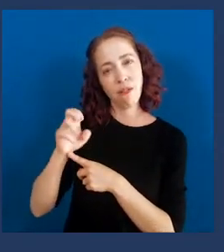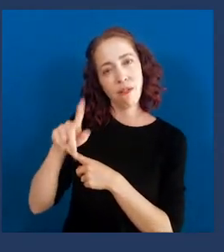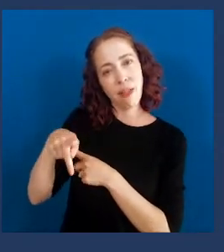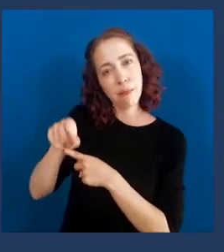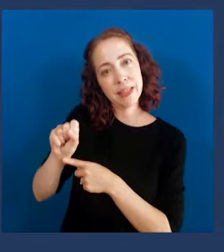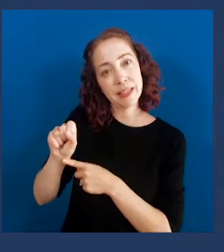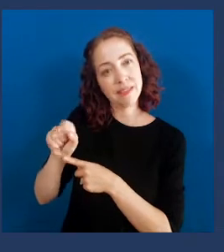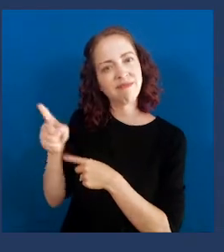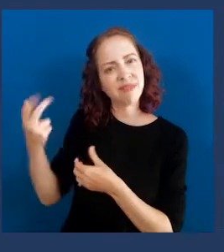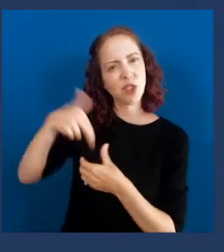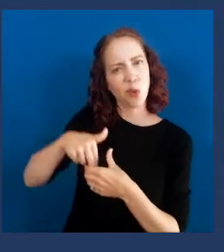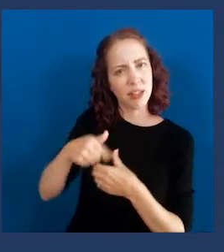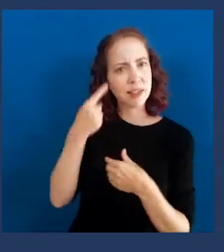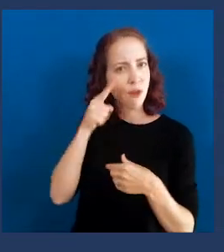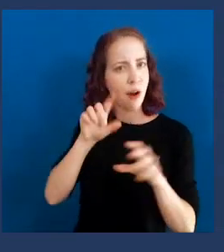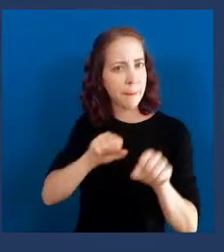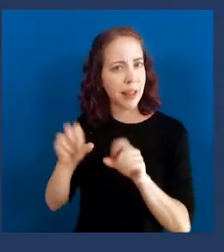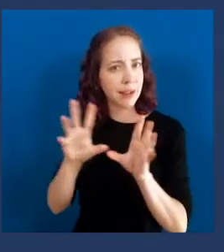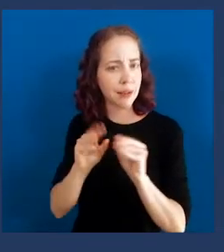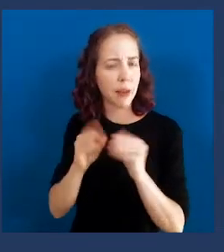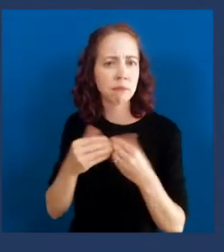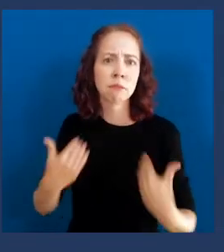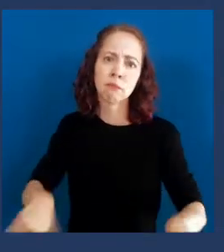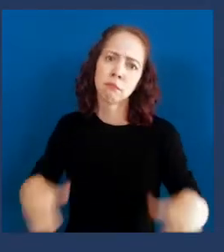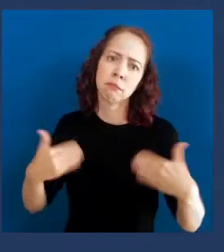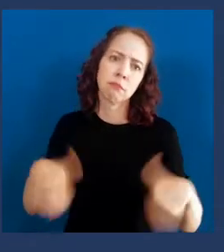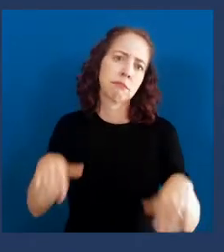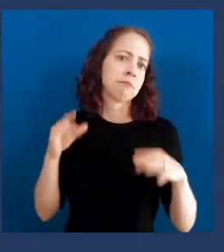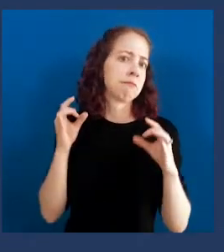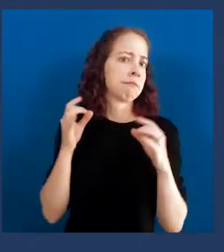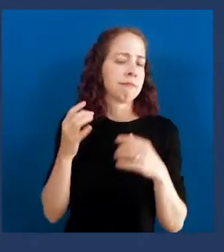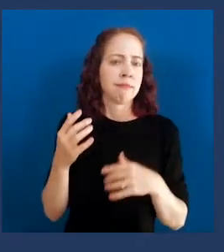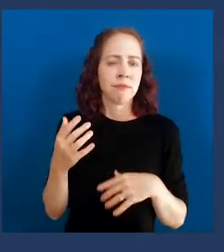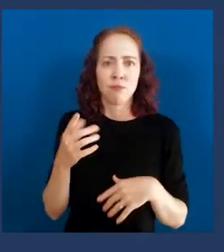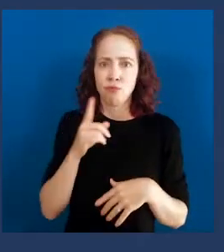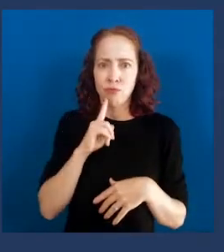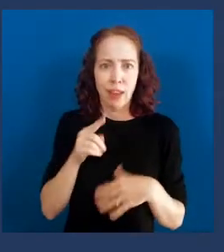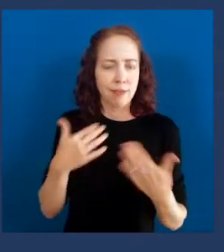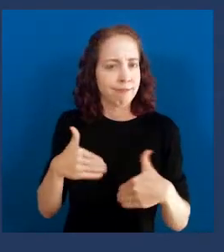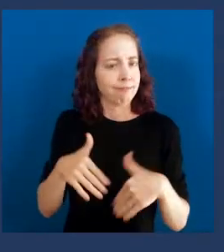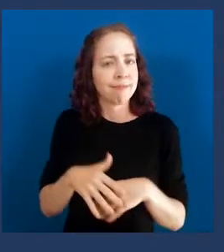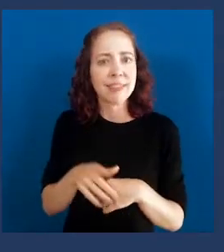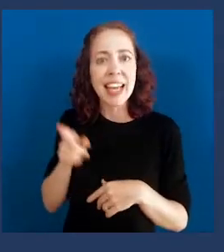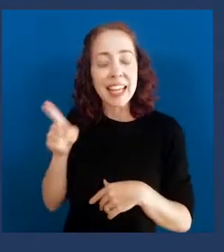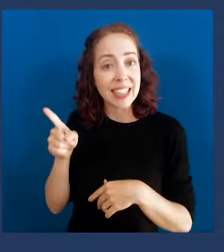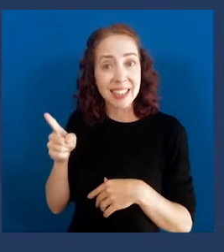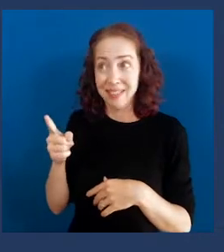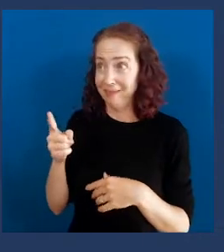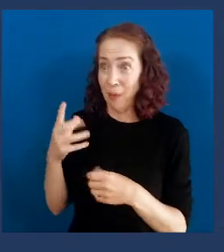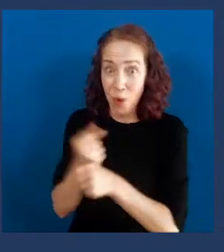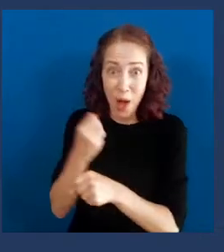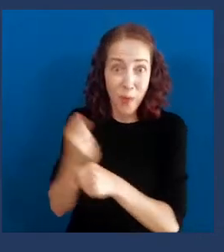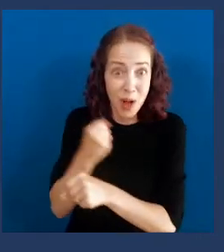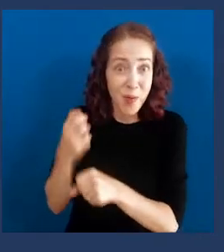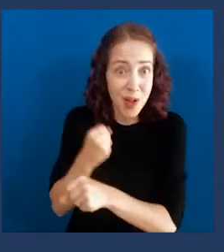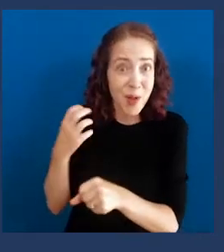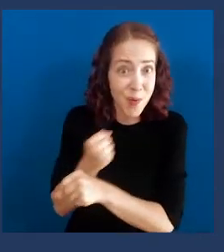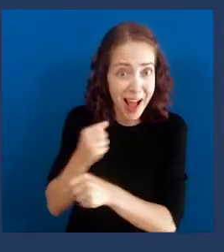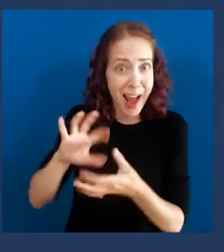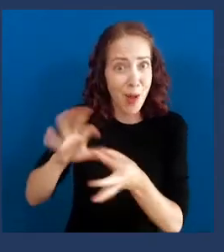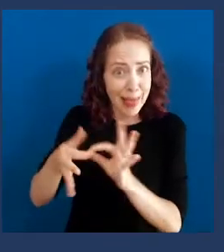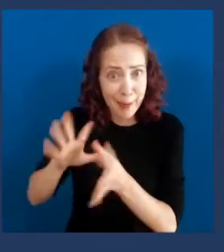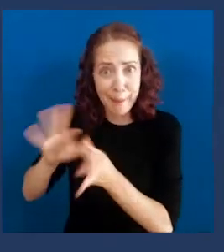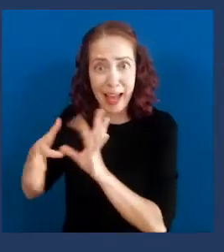Summit. I thought it was awesome. It was amazing, impactful for me. He's the most decorated Olympian of all time. He's an